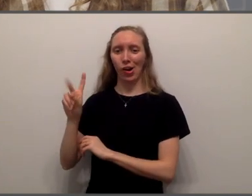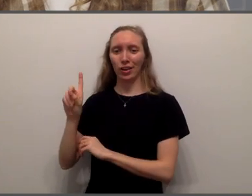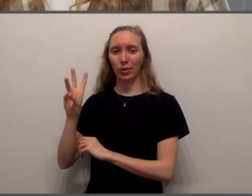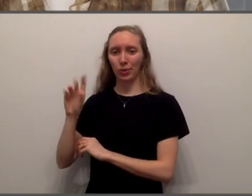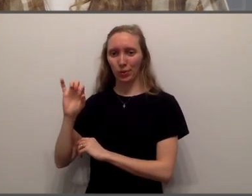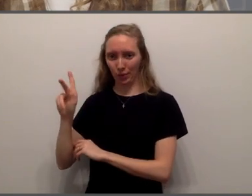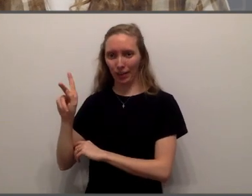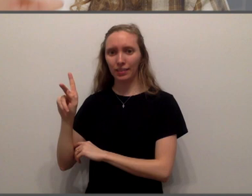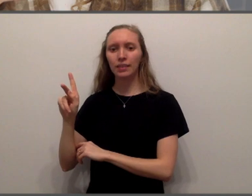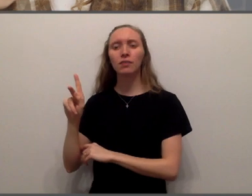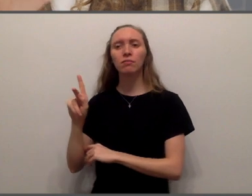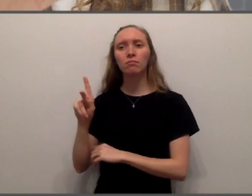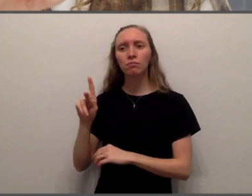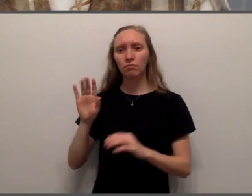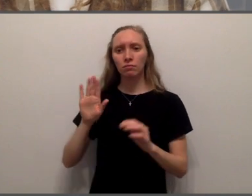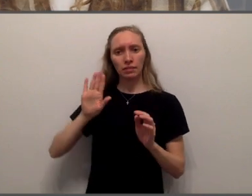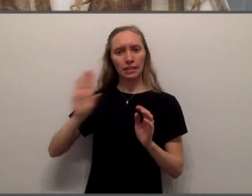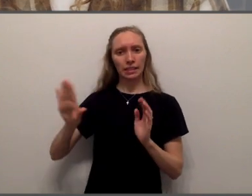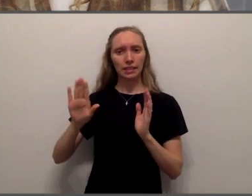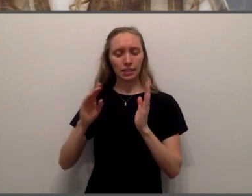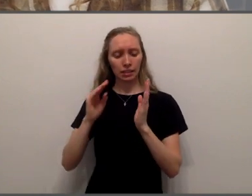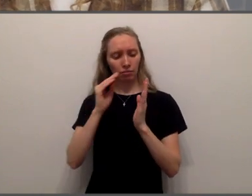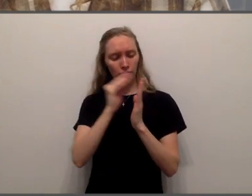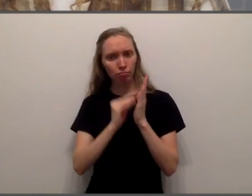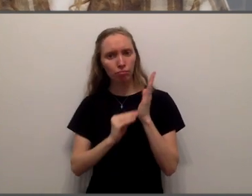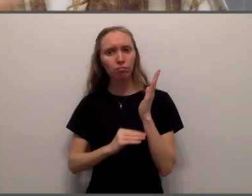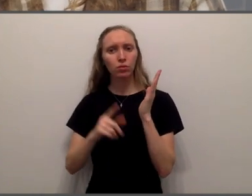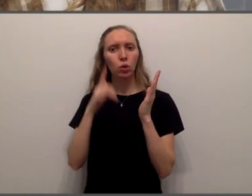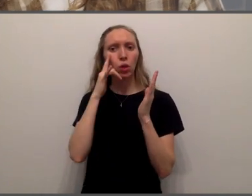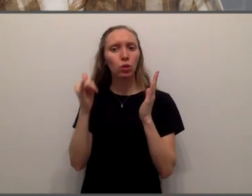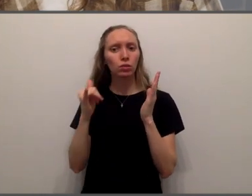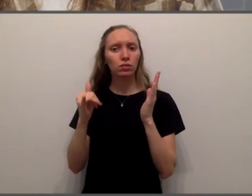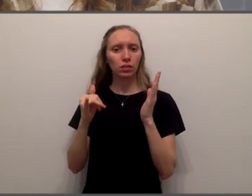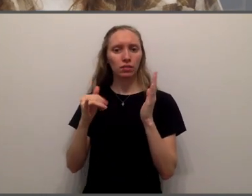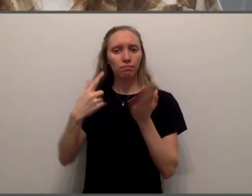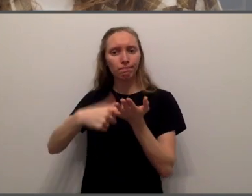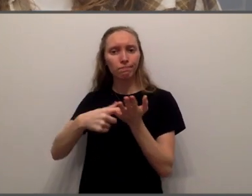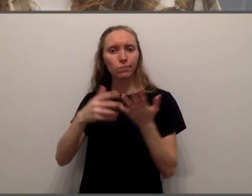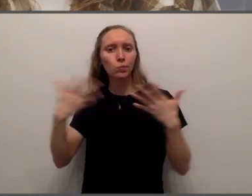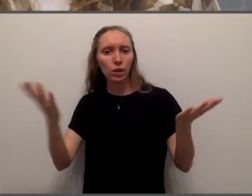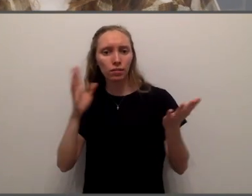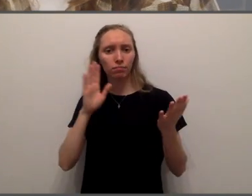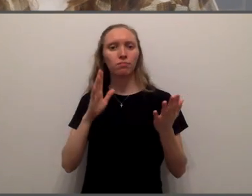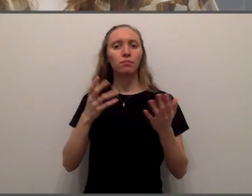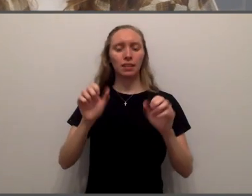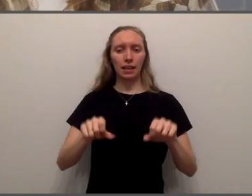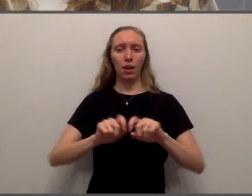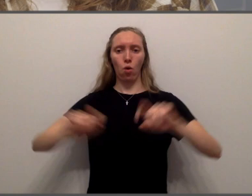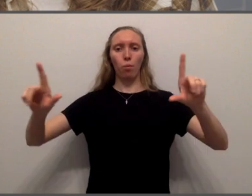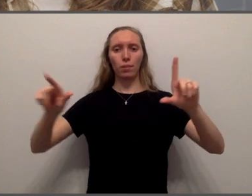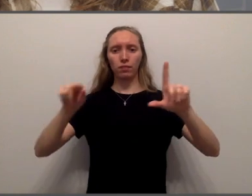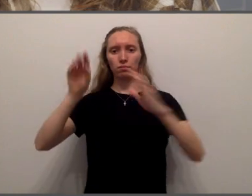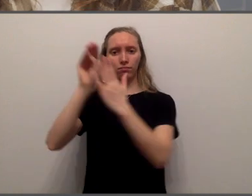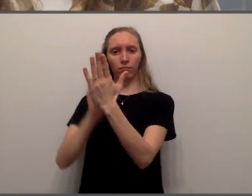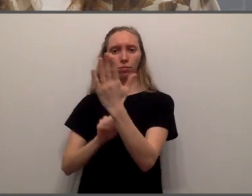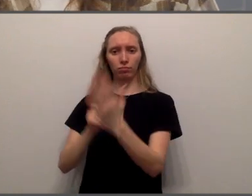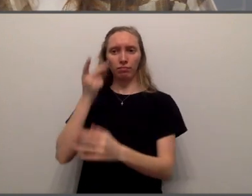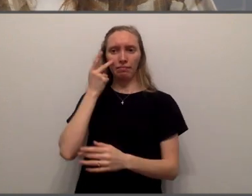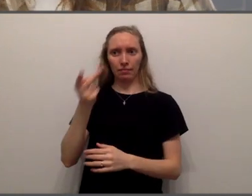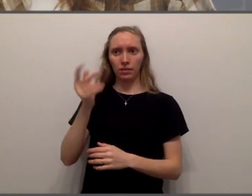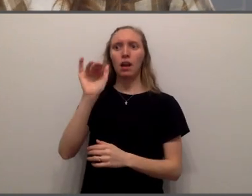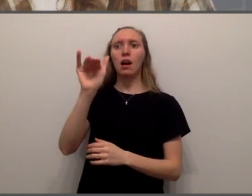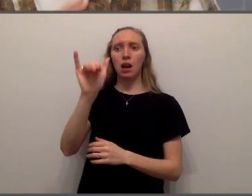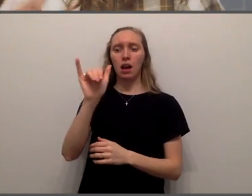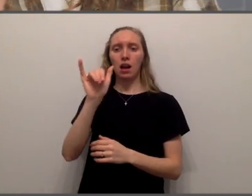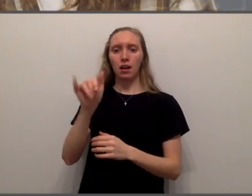teaching. So you can open up your notes through a tab on your computer, or maybe you're using the Meeting House app. So there's notes and interview, and